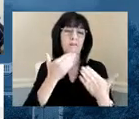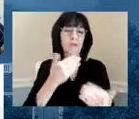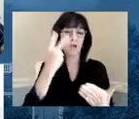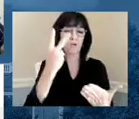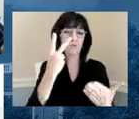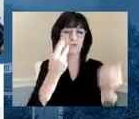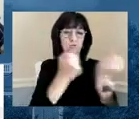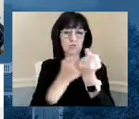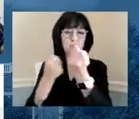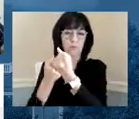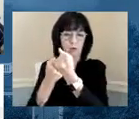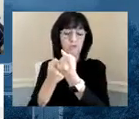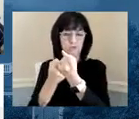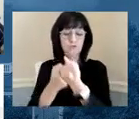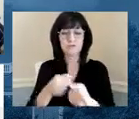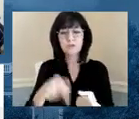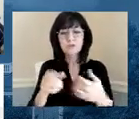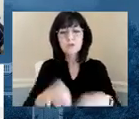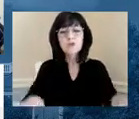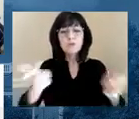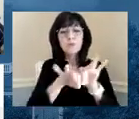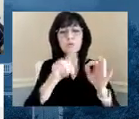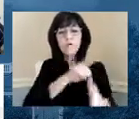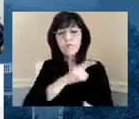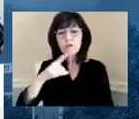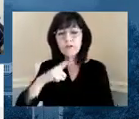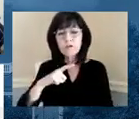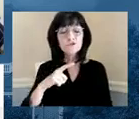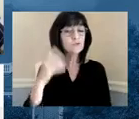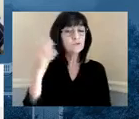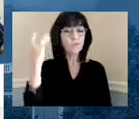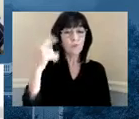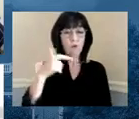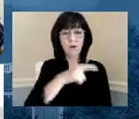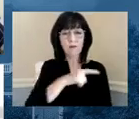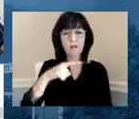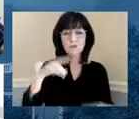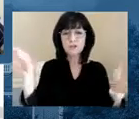really important piece of legislation putting in place going forward.